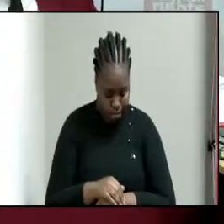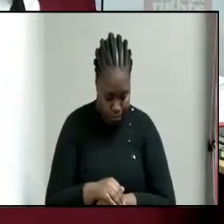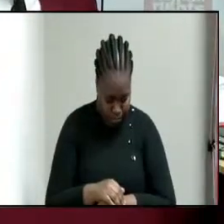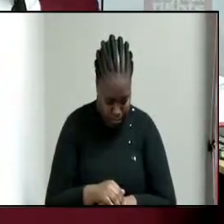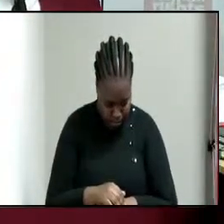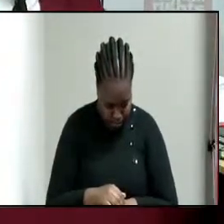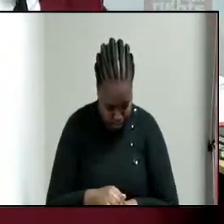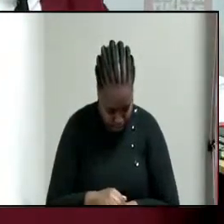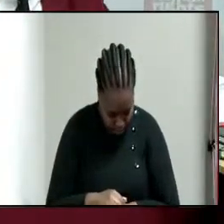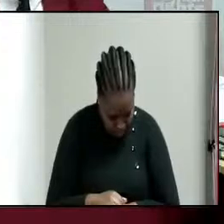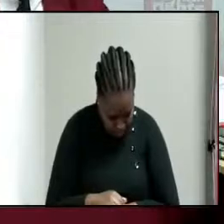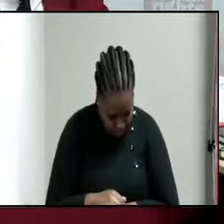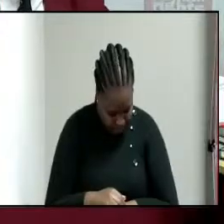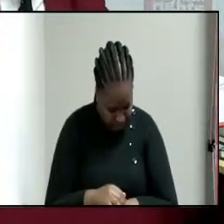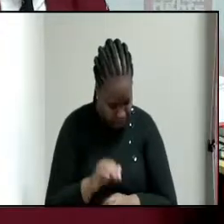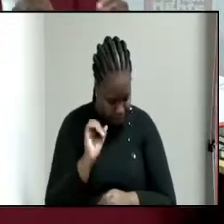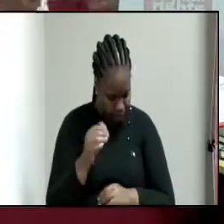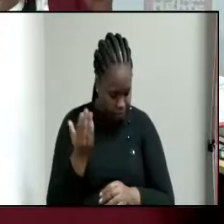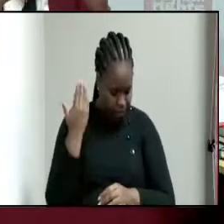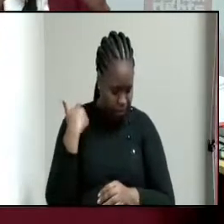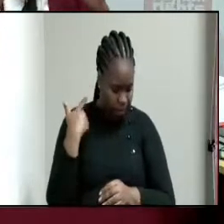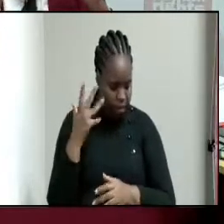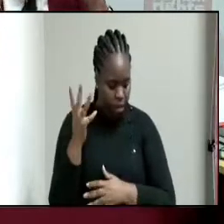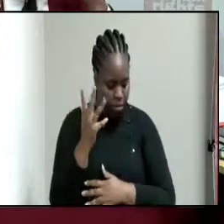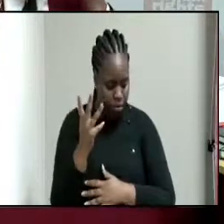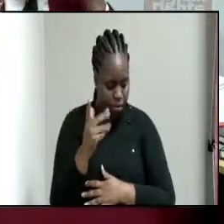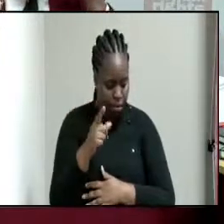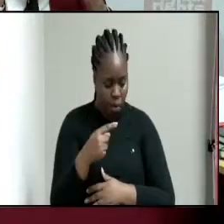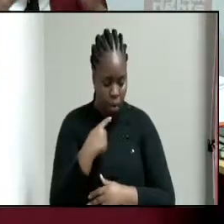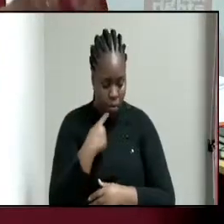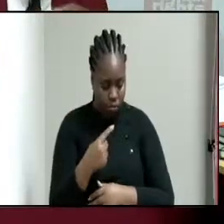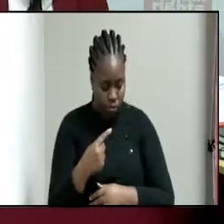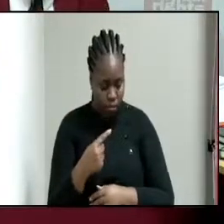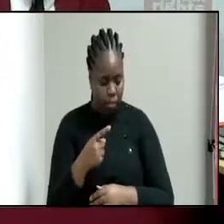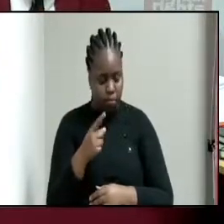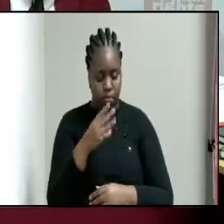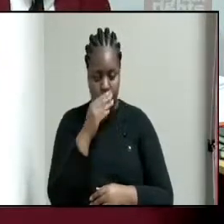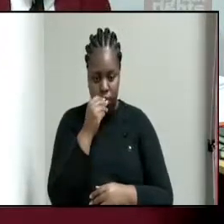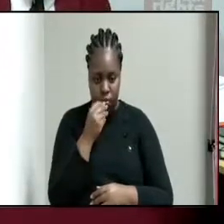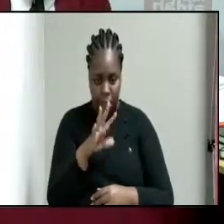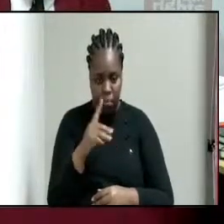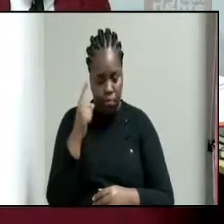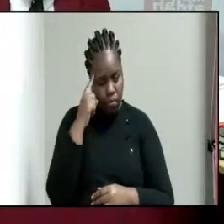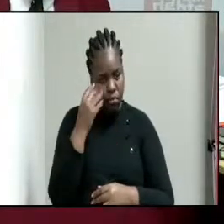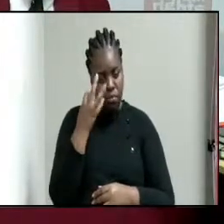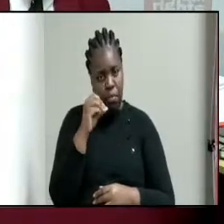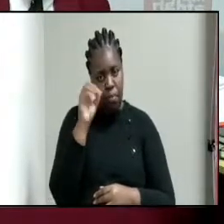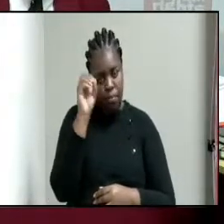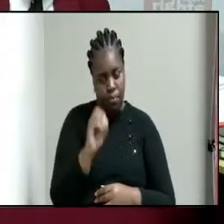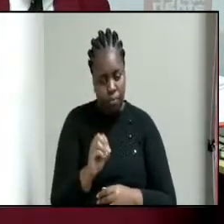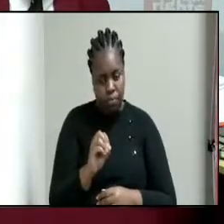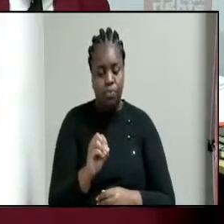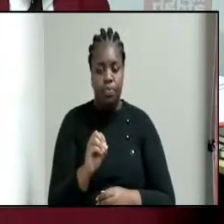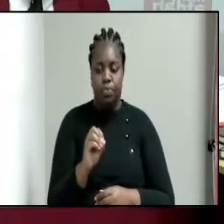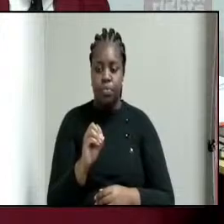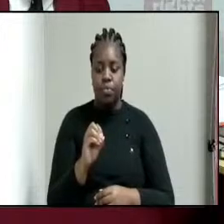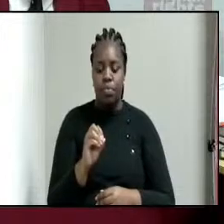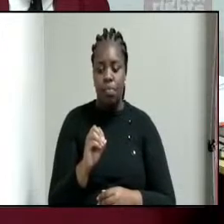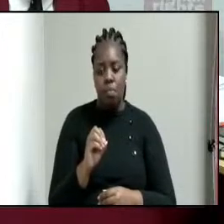you've tuned into the previous presentations where it has been mentioned that about 30% of